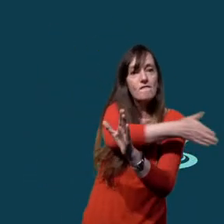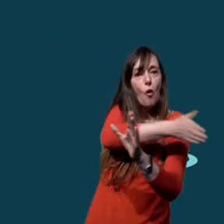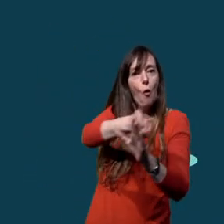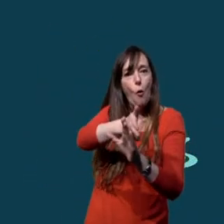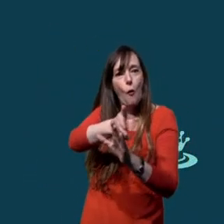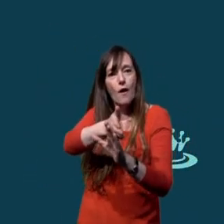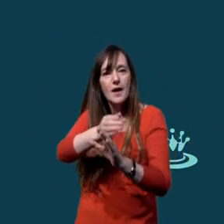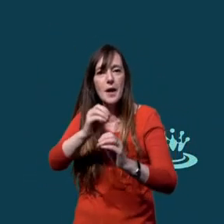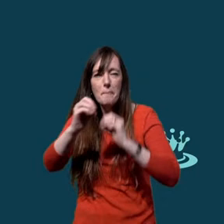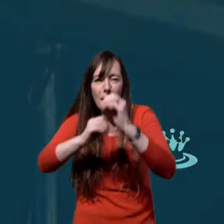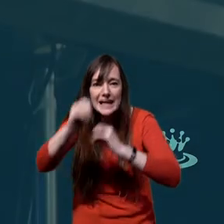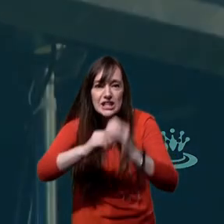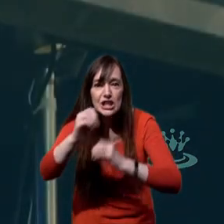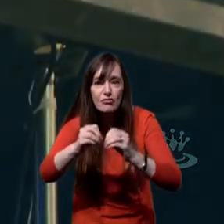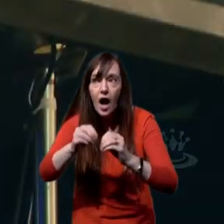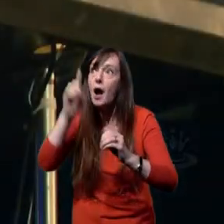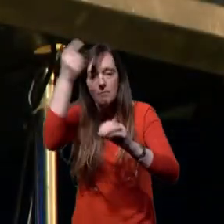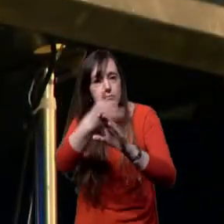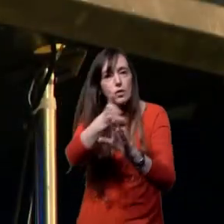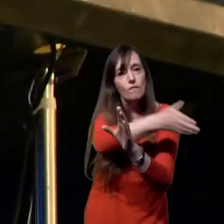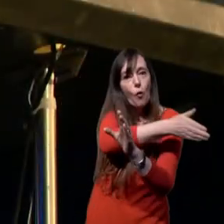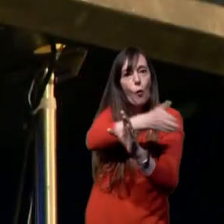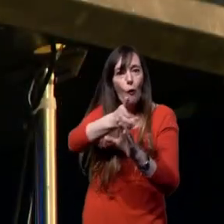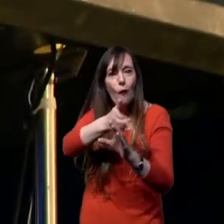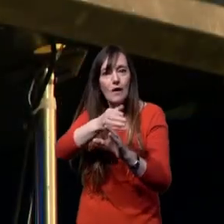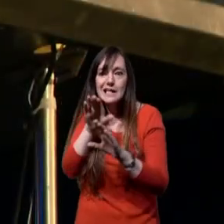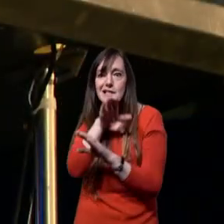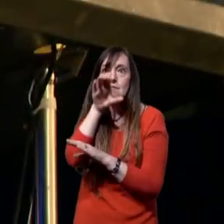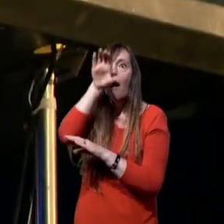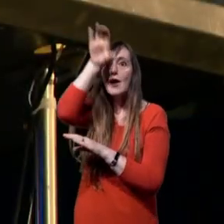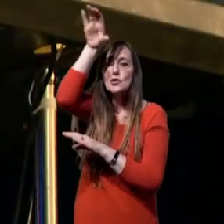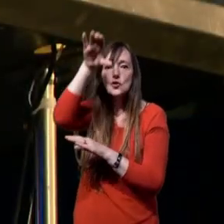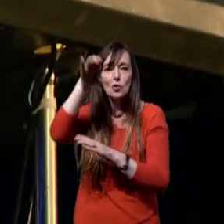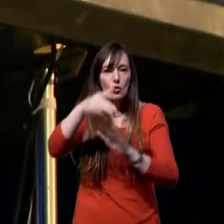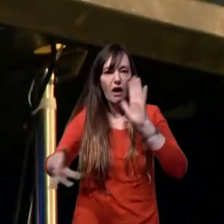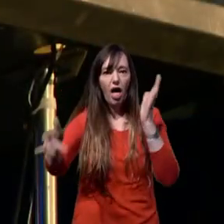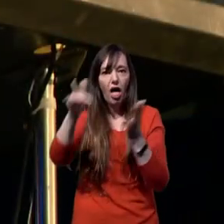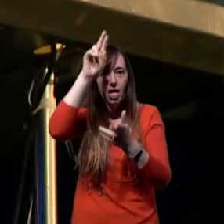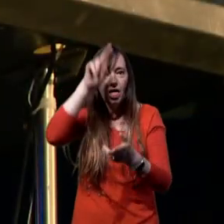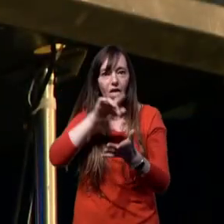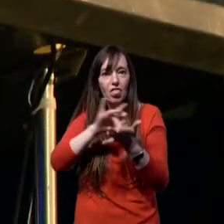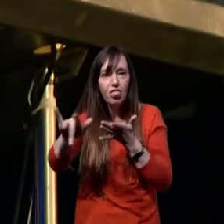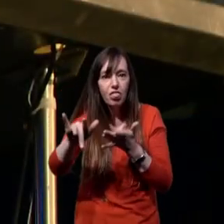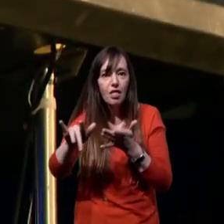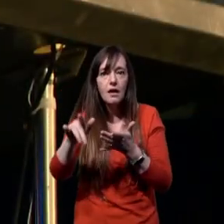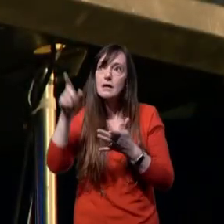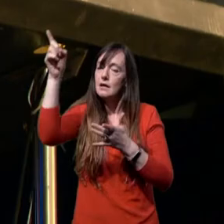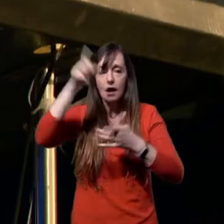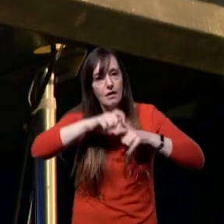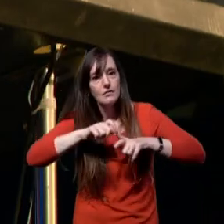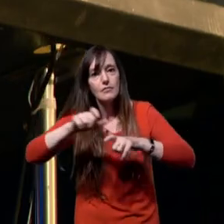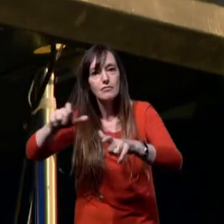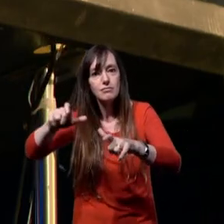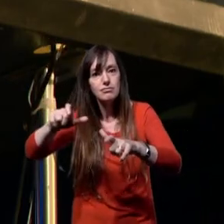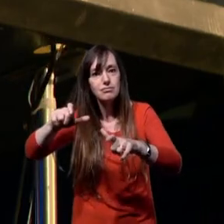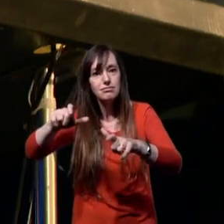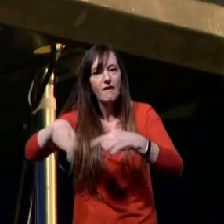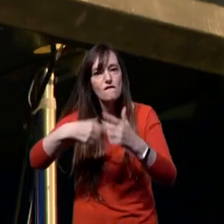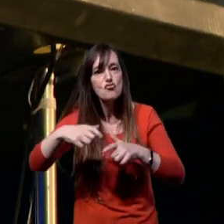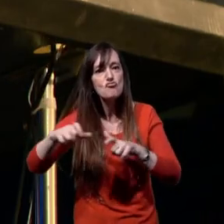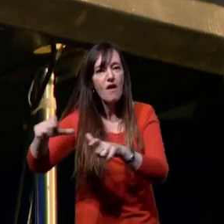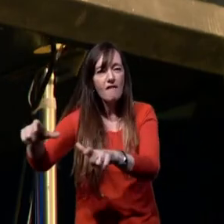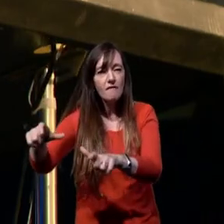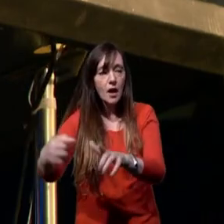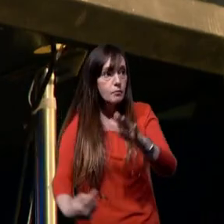existence. And while dinosaurs and dodos have become extinct, I remain forever. And that matters to